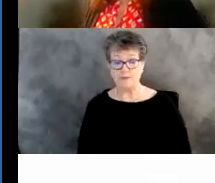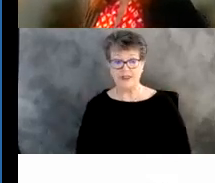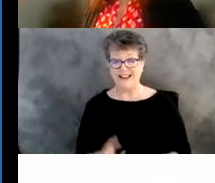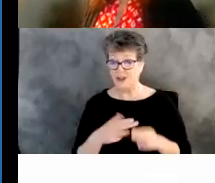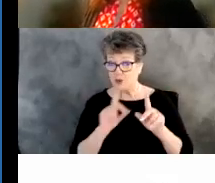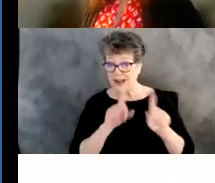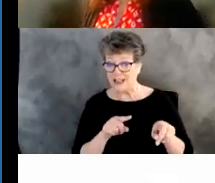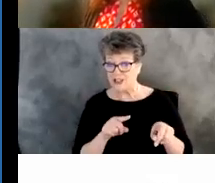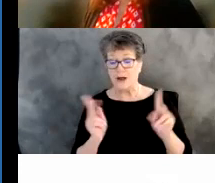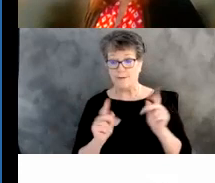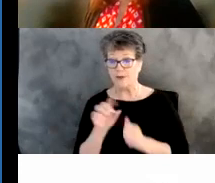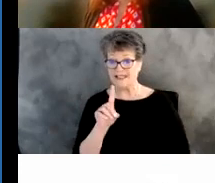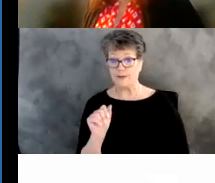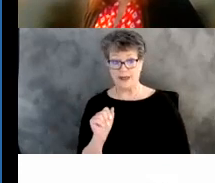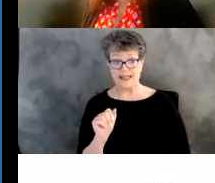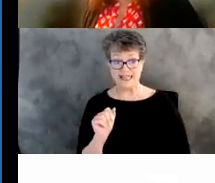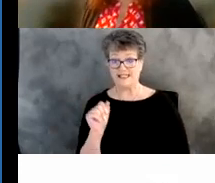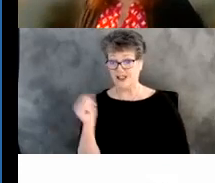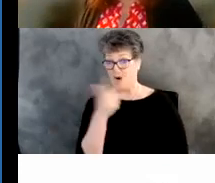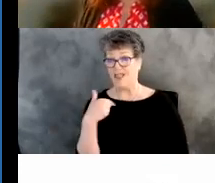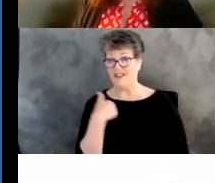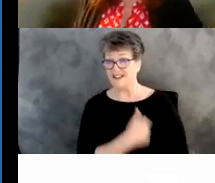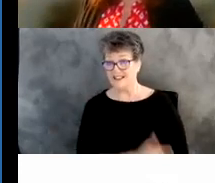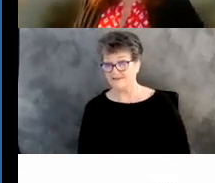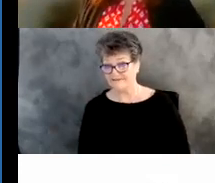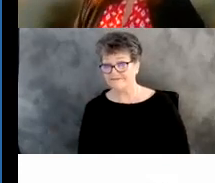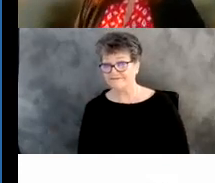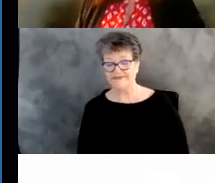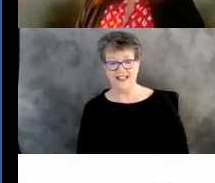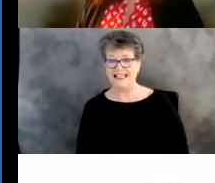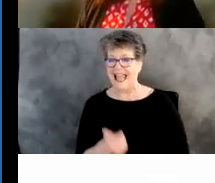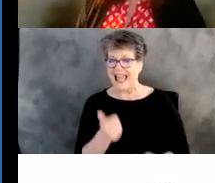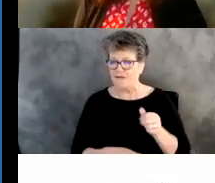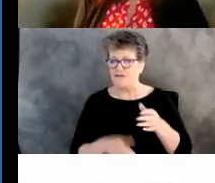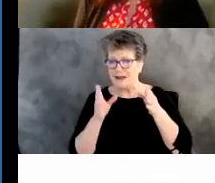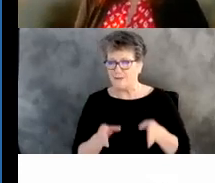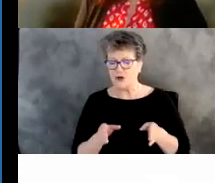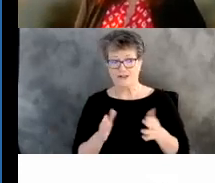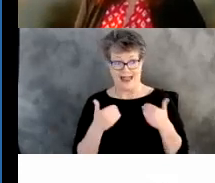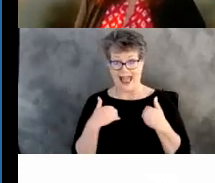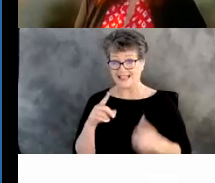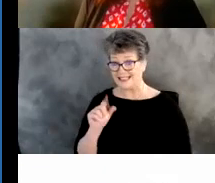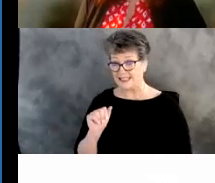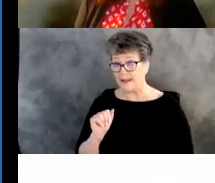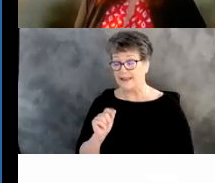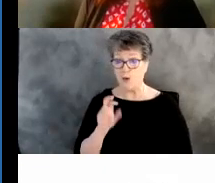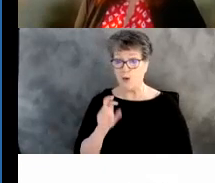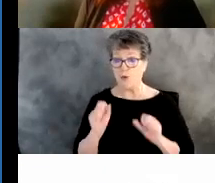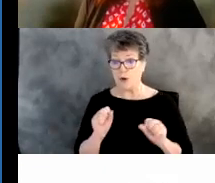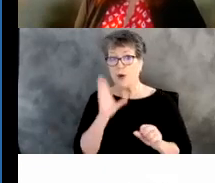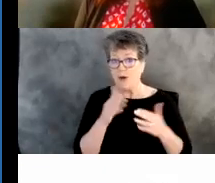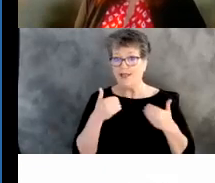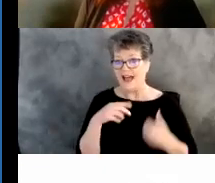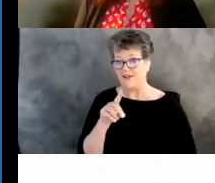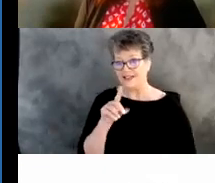is that people with disabilities are all of us, right? Every single person either has a disability or probably will have